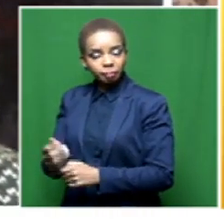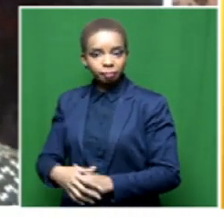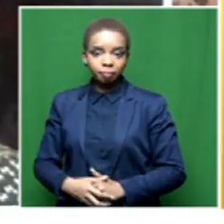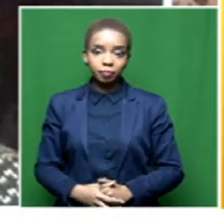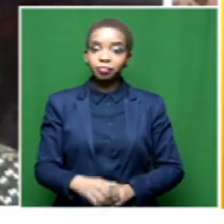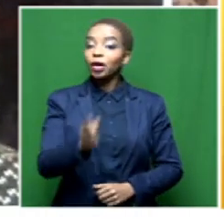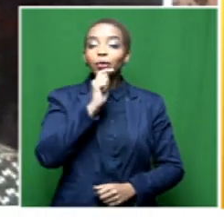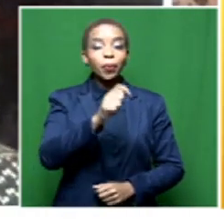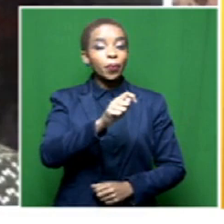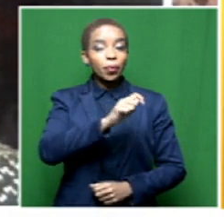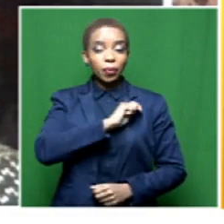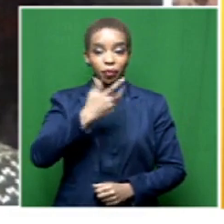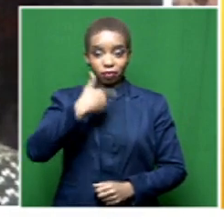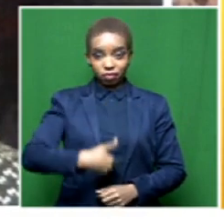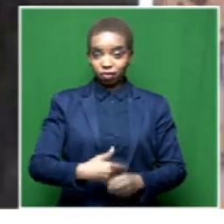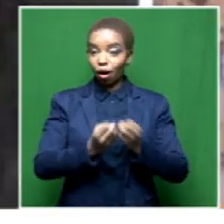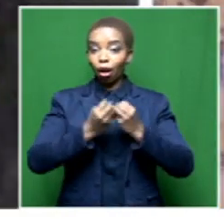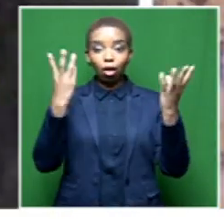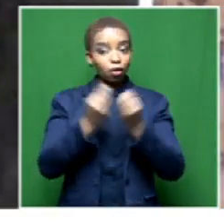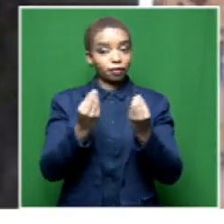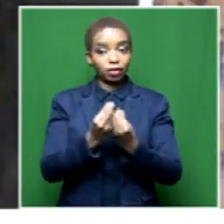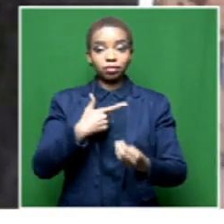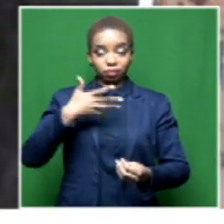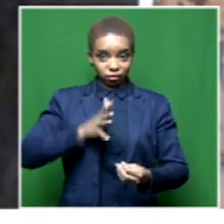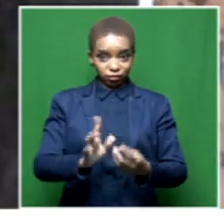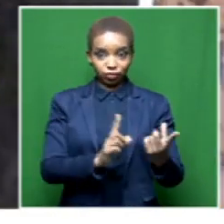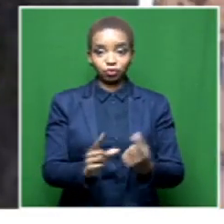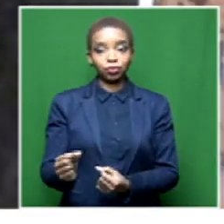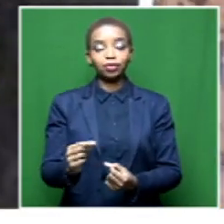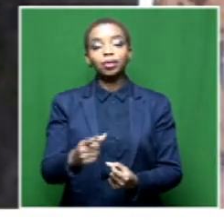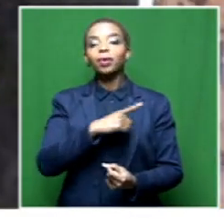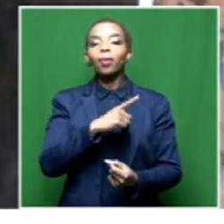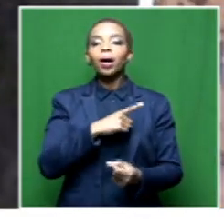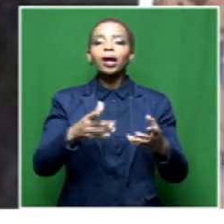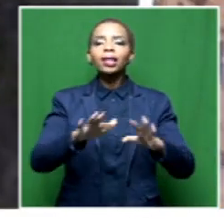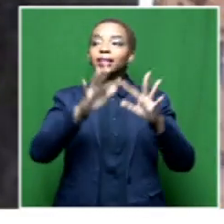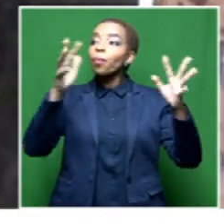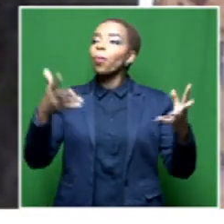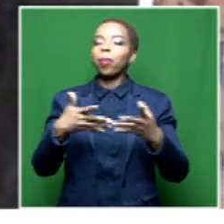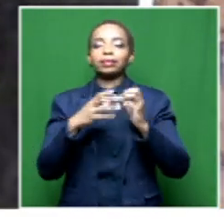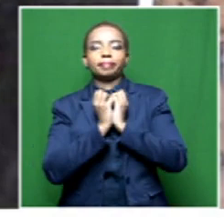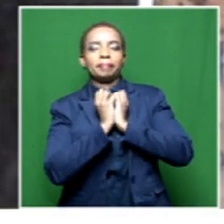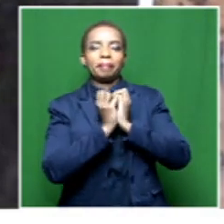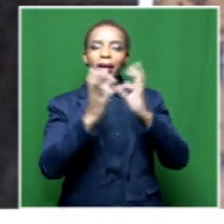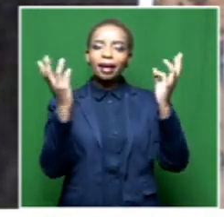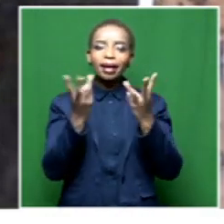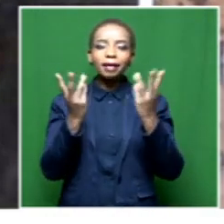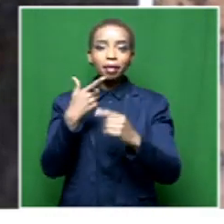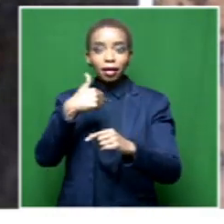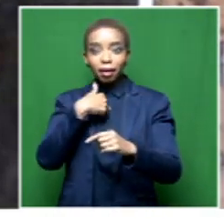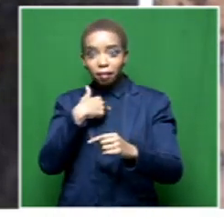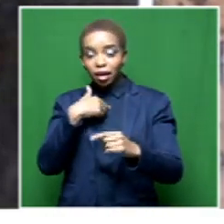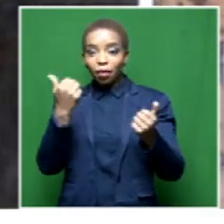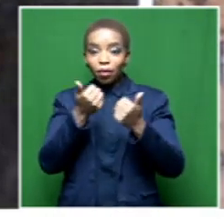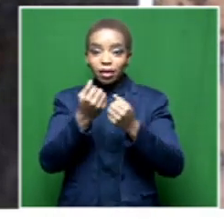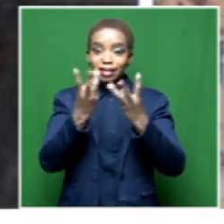Truly speaking, there's a lot I need to do. In the world, we're like more than 1 billion. So I haven't even reached 50 million. So